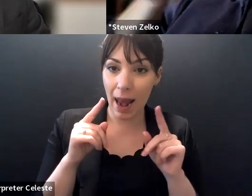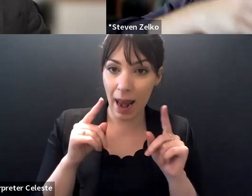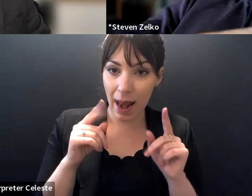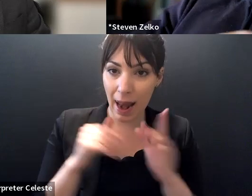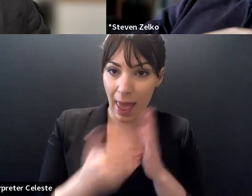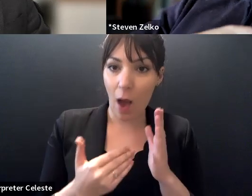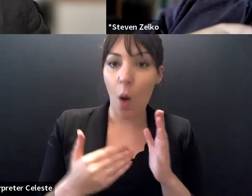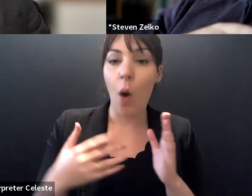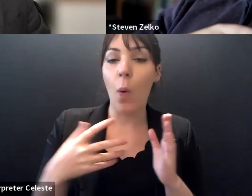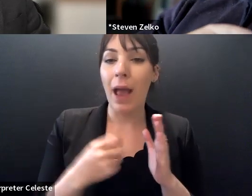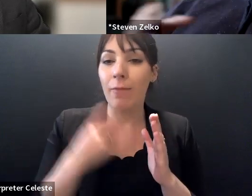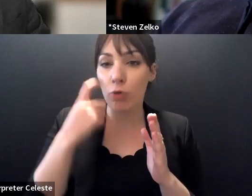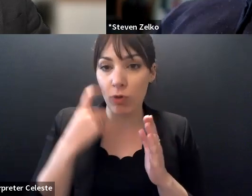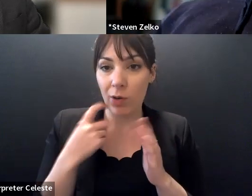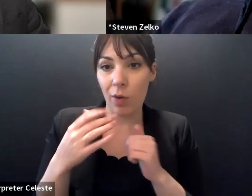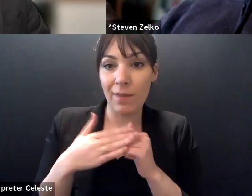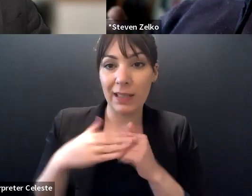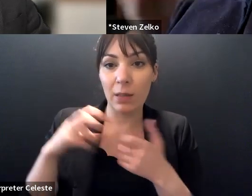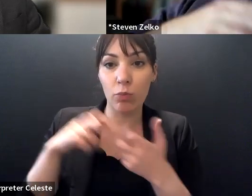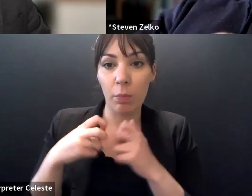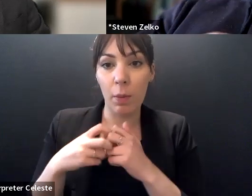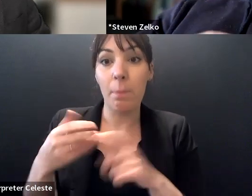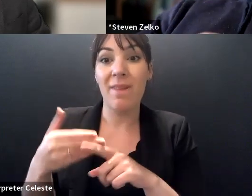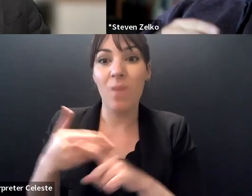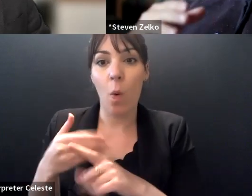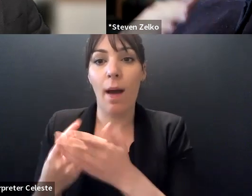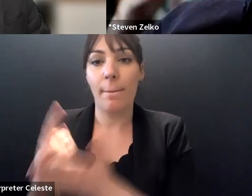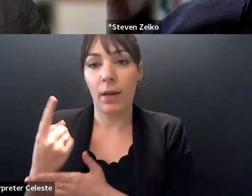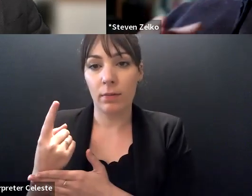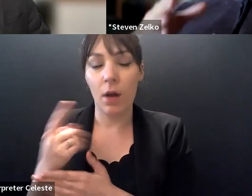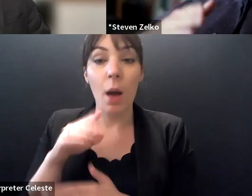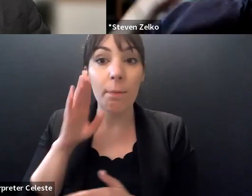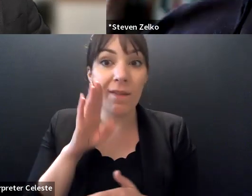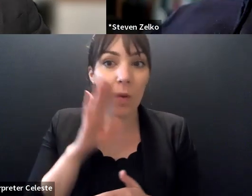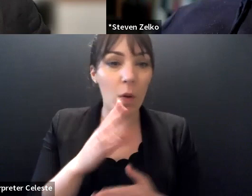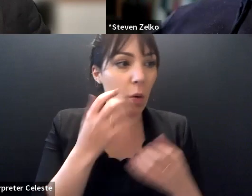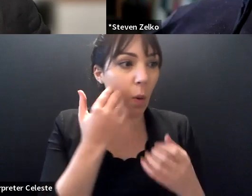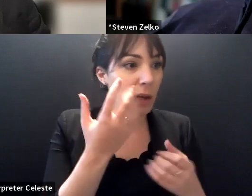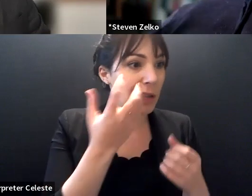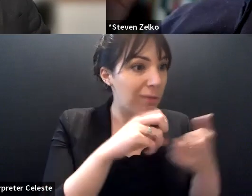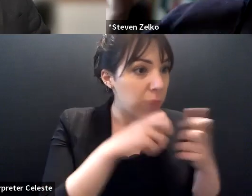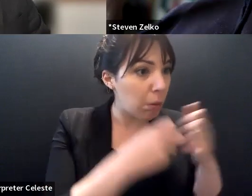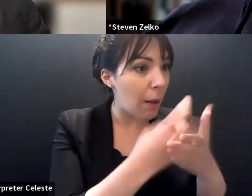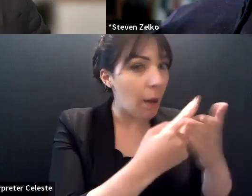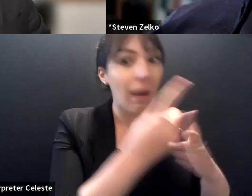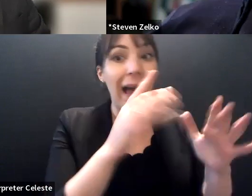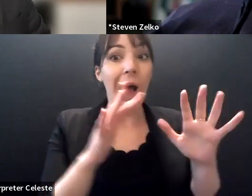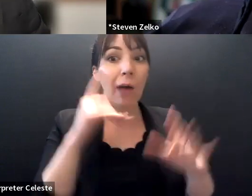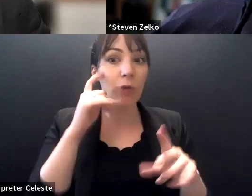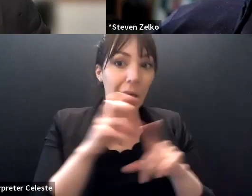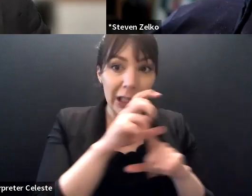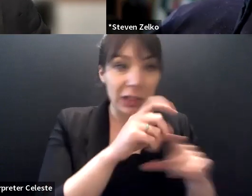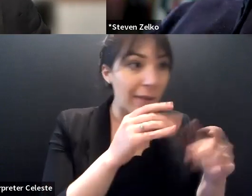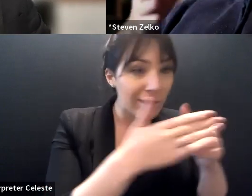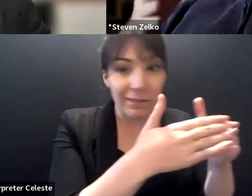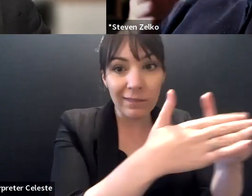it once it's already in the system? How do we get it done once it's already there? How do we get it before it's even started? How do you change the type